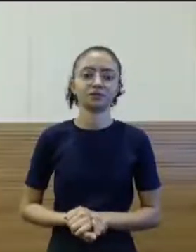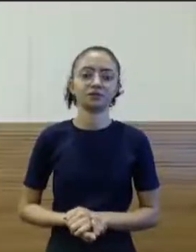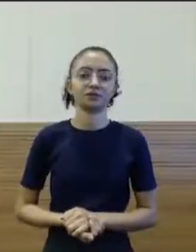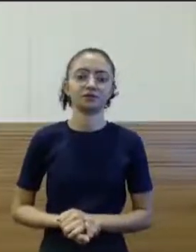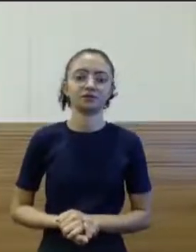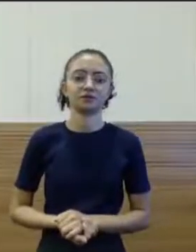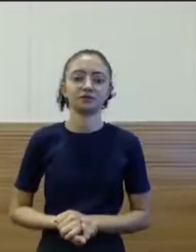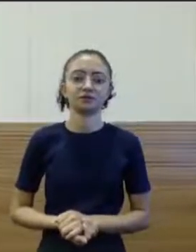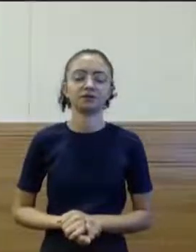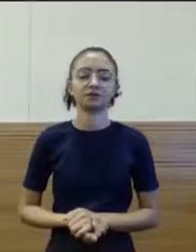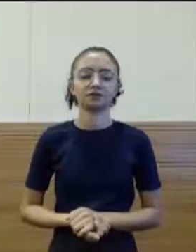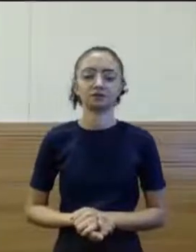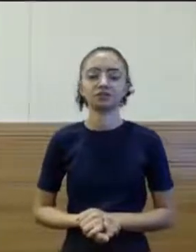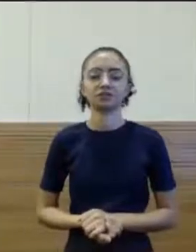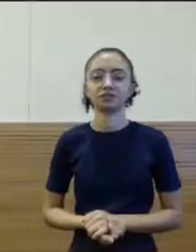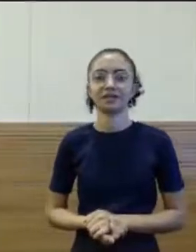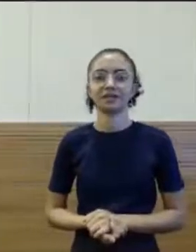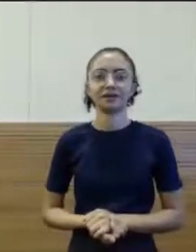Well,